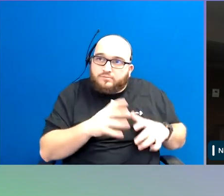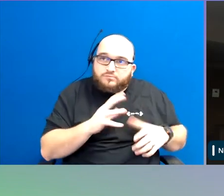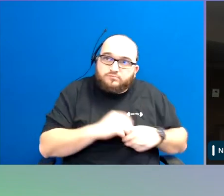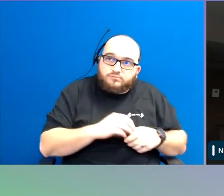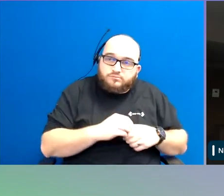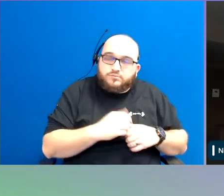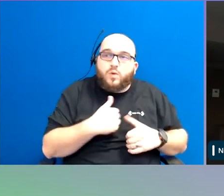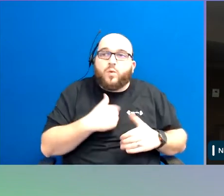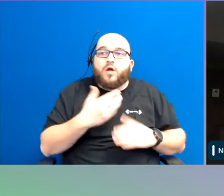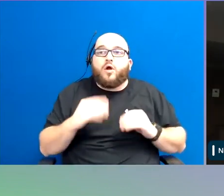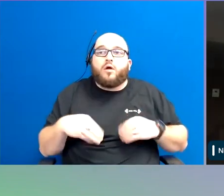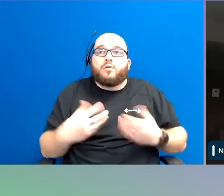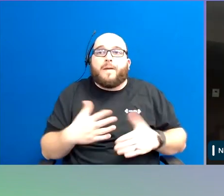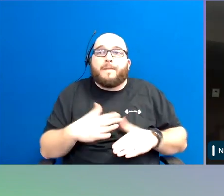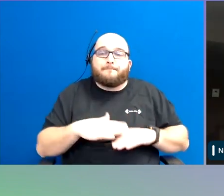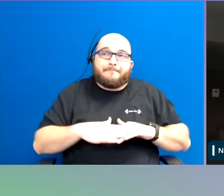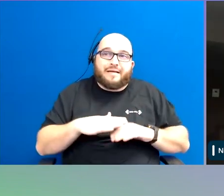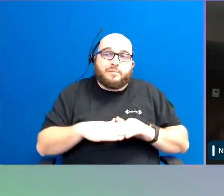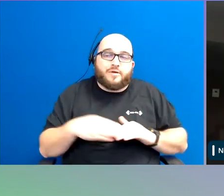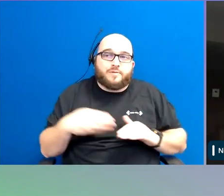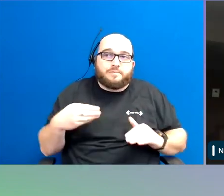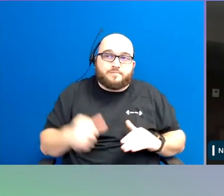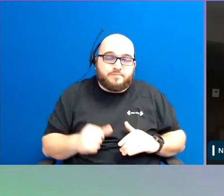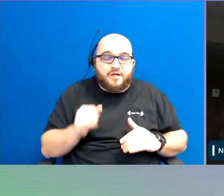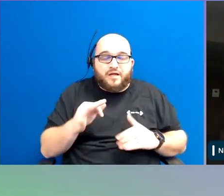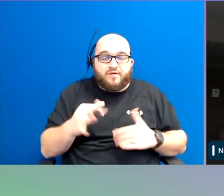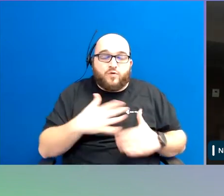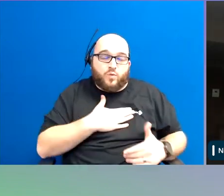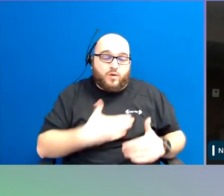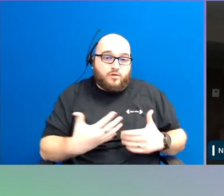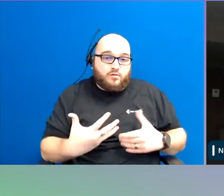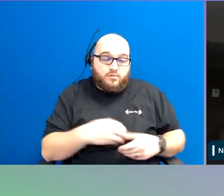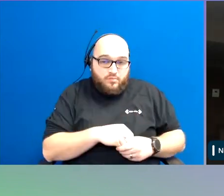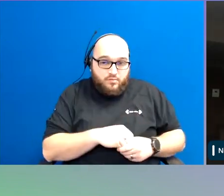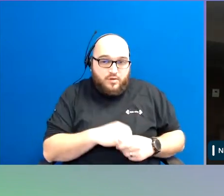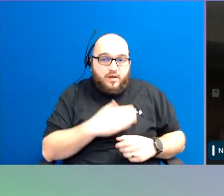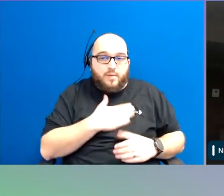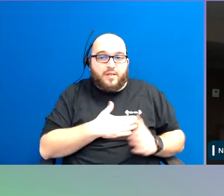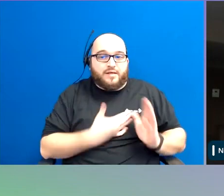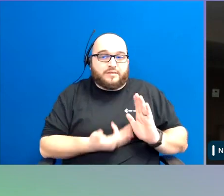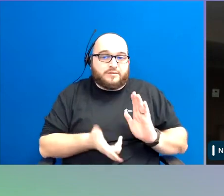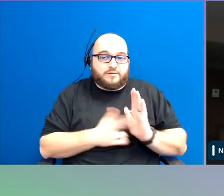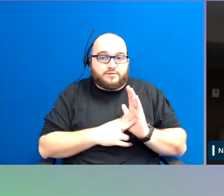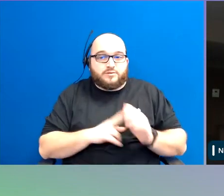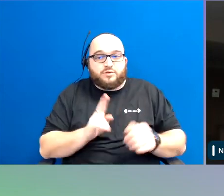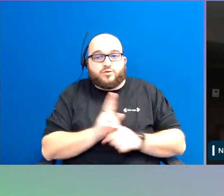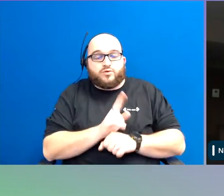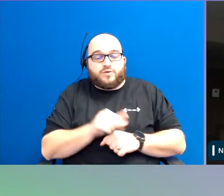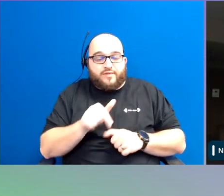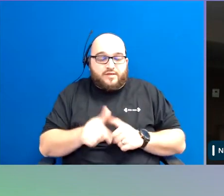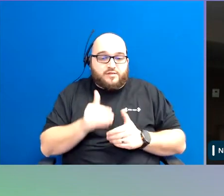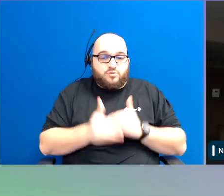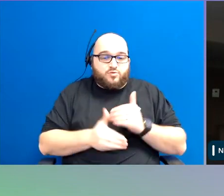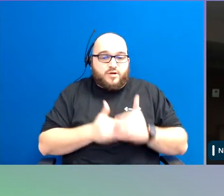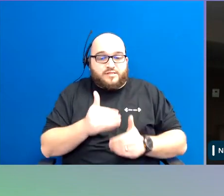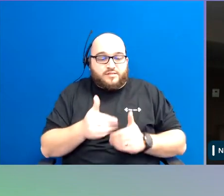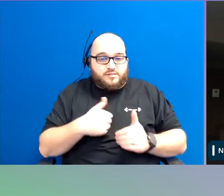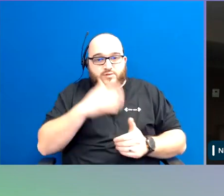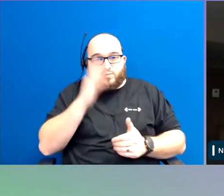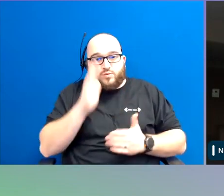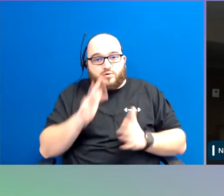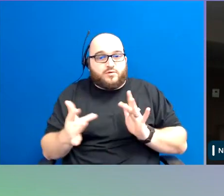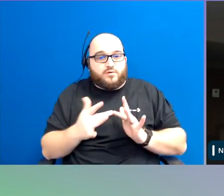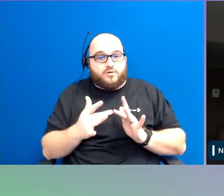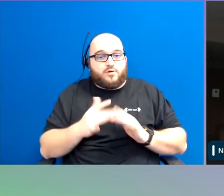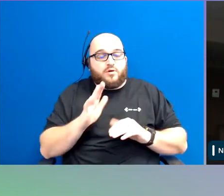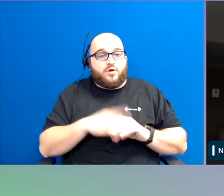minimum compensation. If you're willing to be a part of our pool, please sign up using this process, and we will reach out to you on a